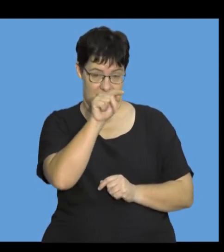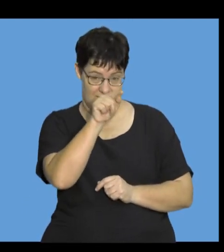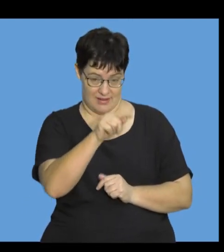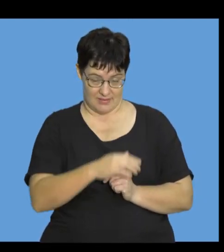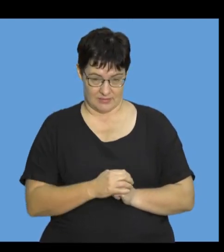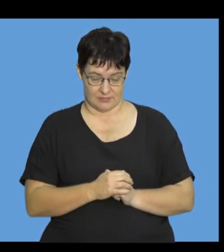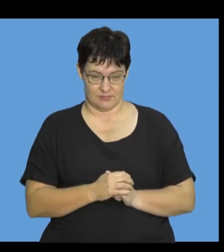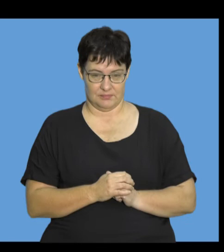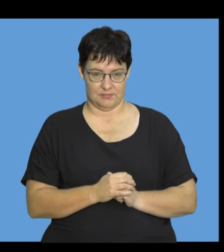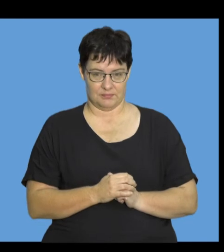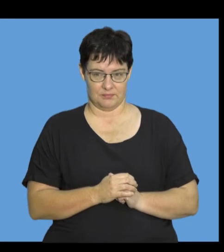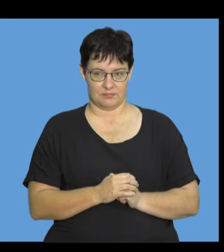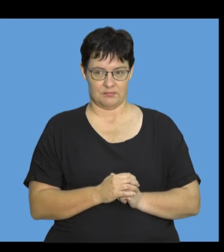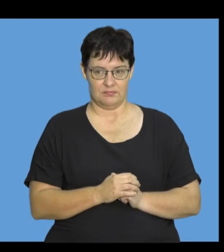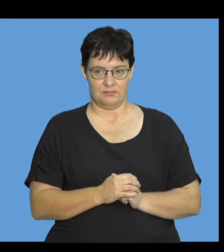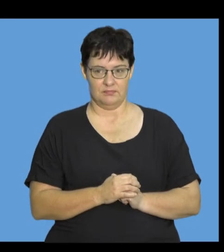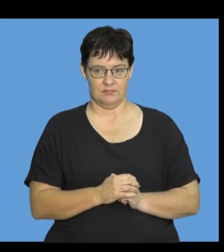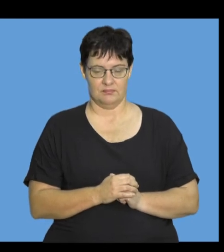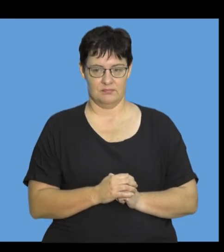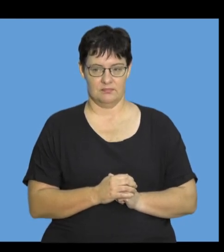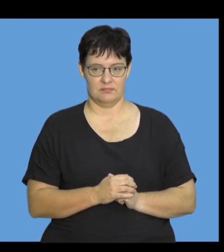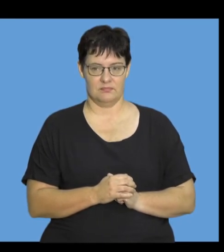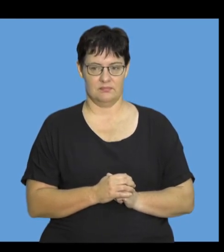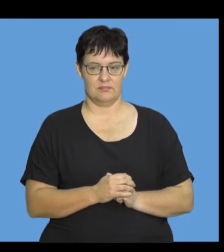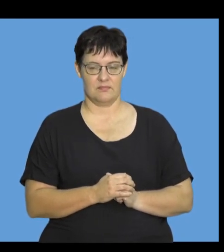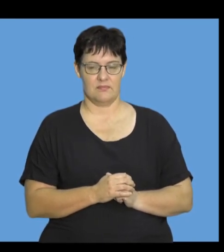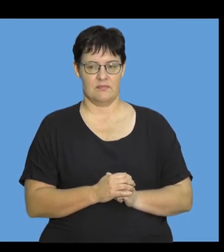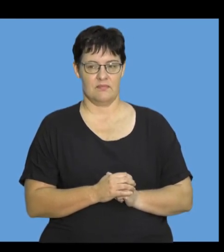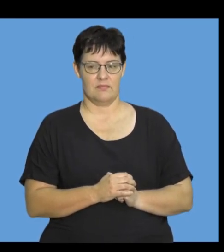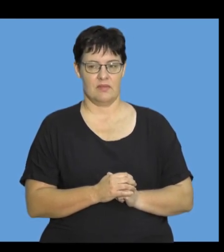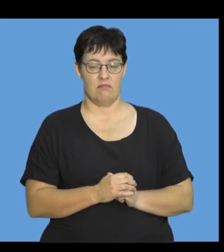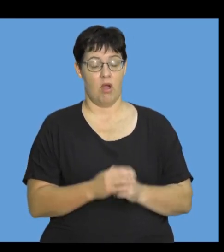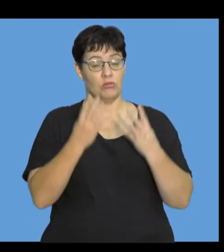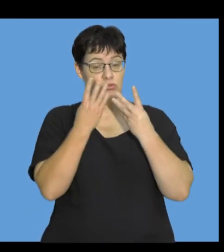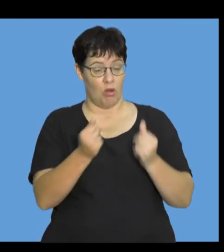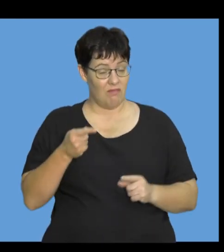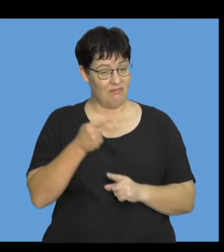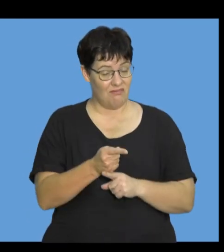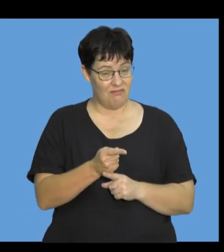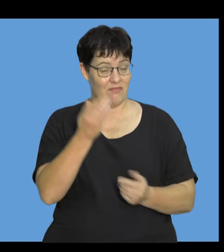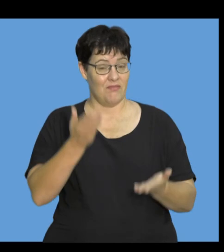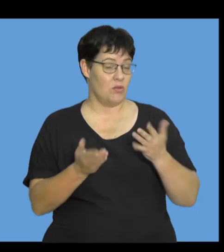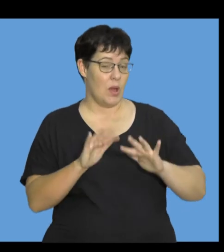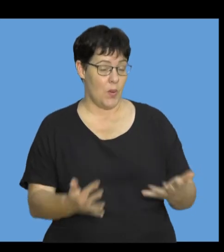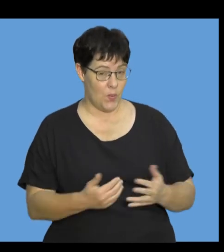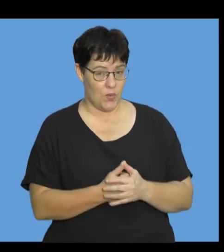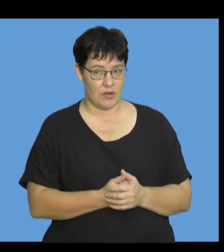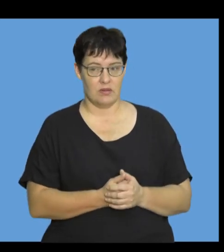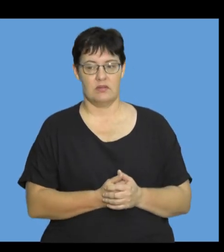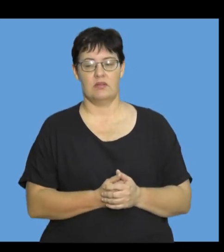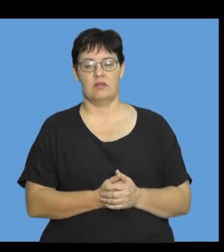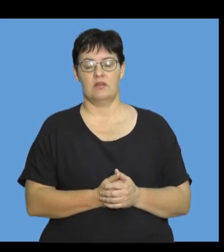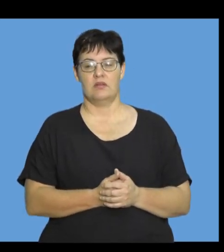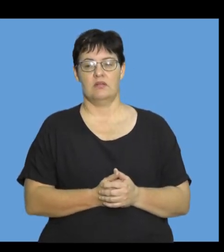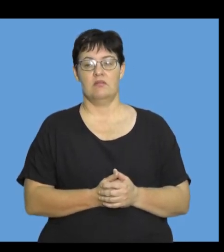that exponent there as a rational exponent. Now, to solve these equations, the main thing